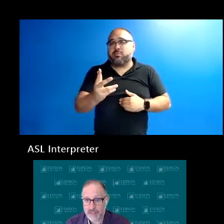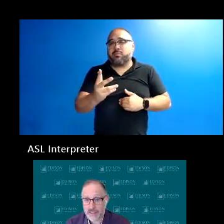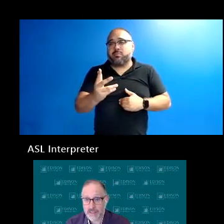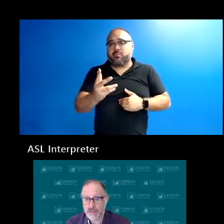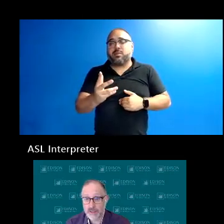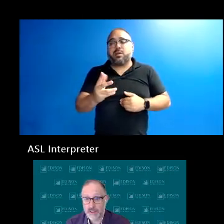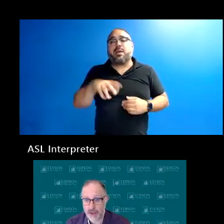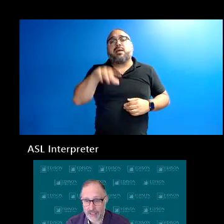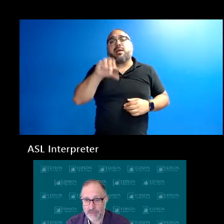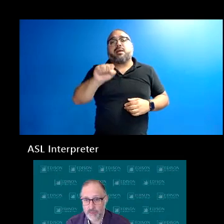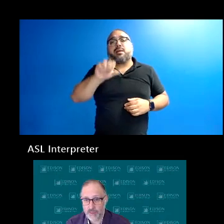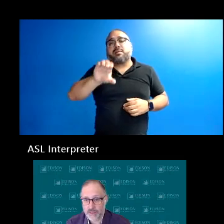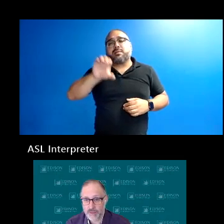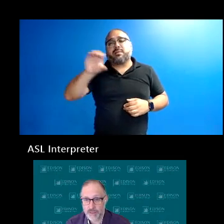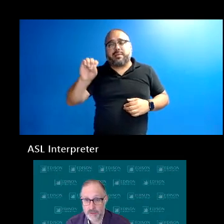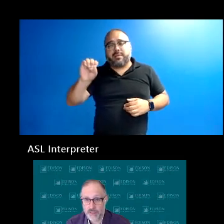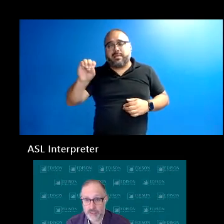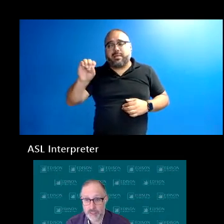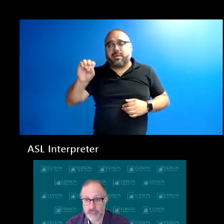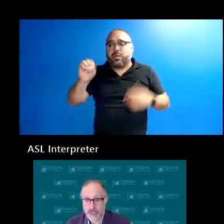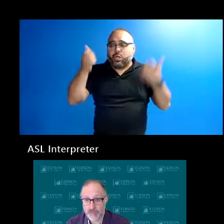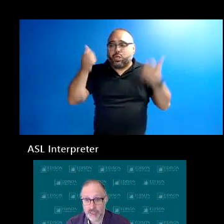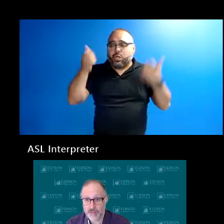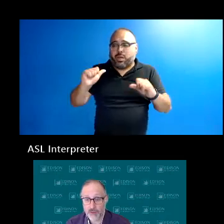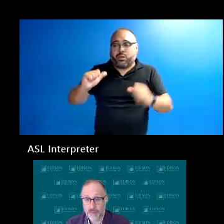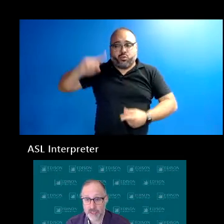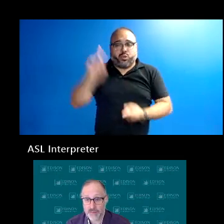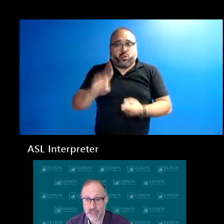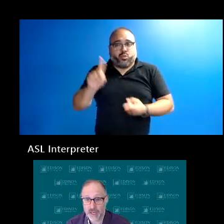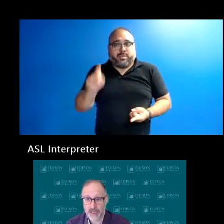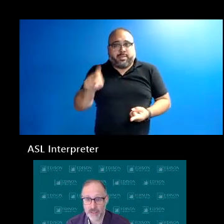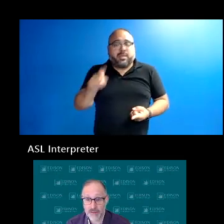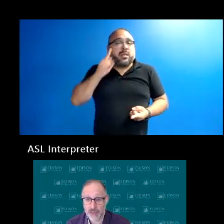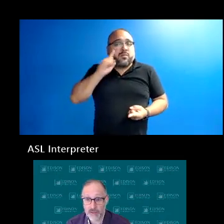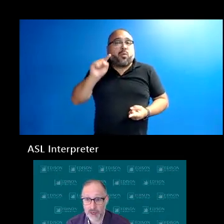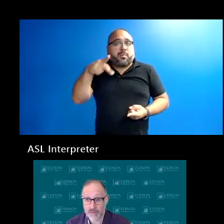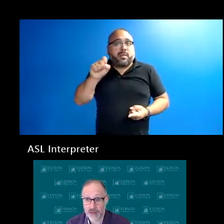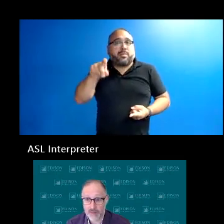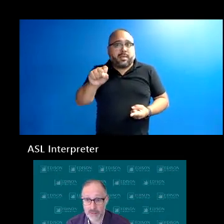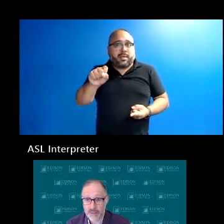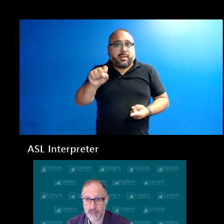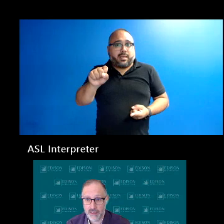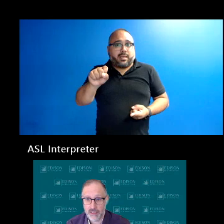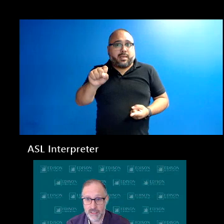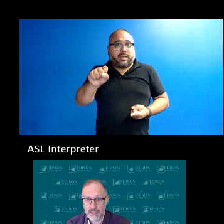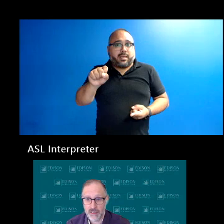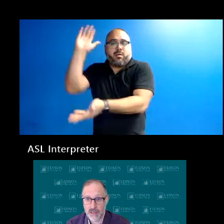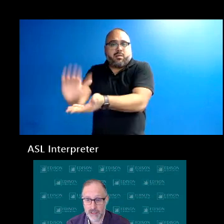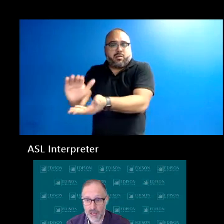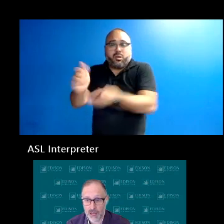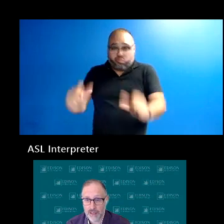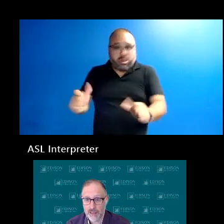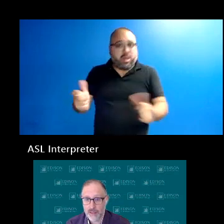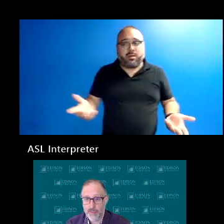SCE is actively working to reduce the need, as Ted mentioned, for PSPS and drive down the wildfire risk. It is